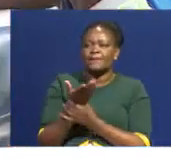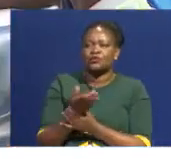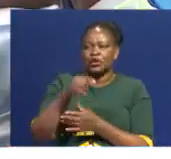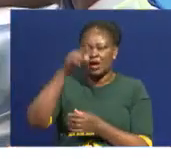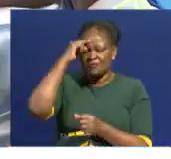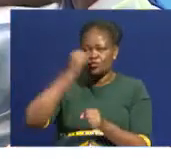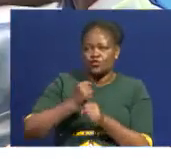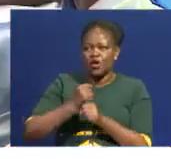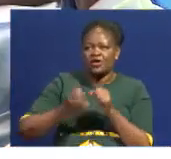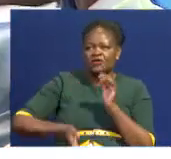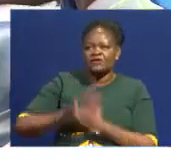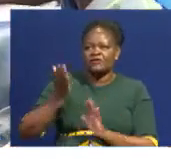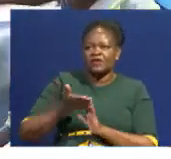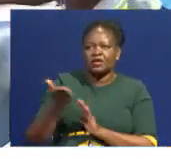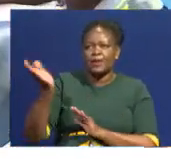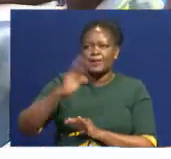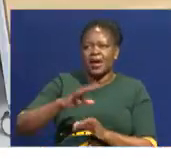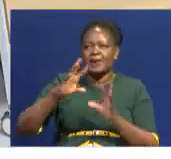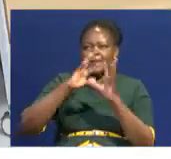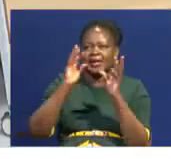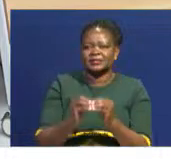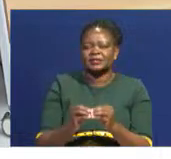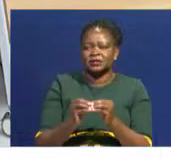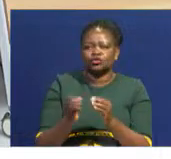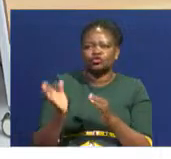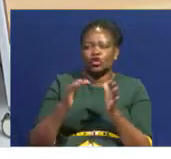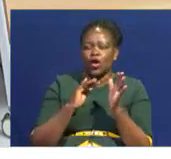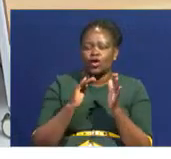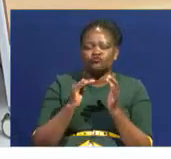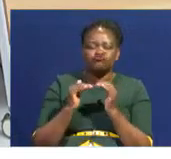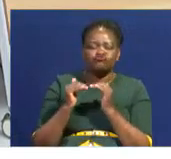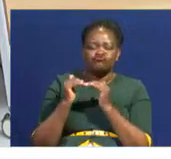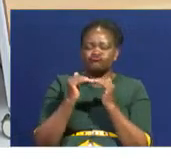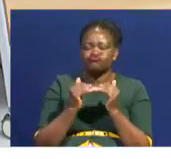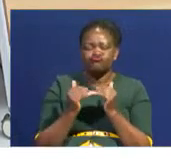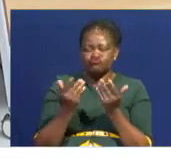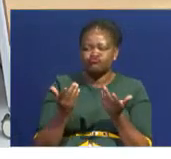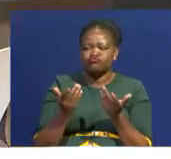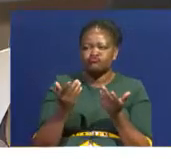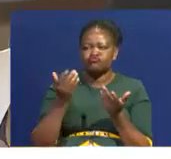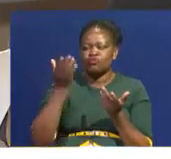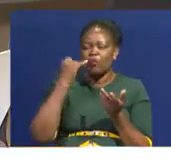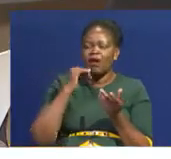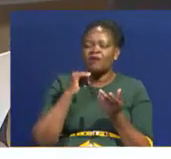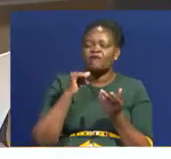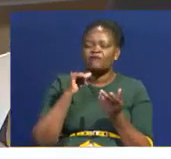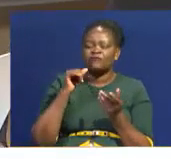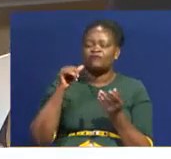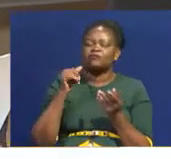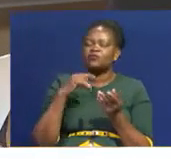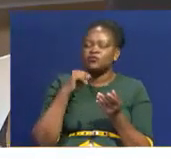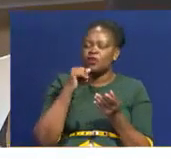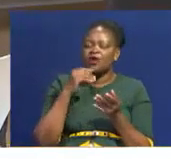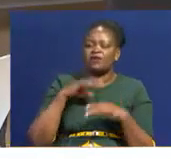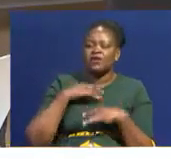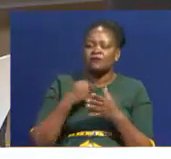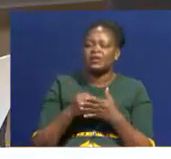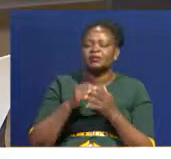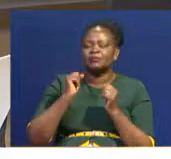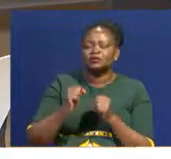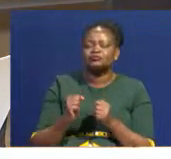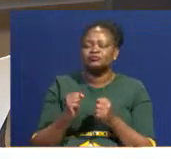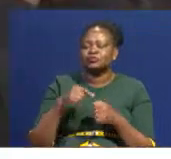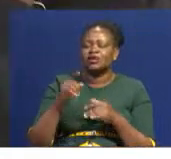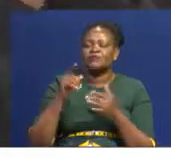speed and reinstate its budget to restore parity, lest the country is listed as non-compliant, which will lead to the country's